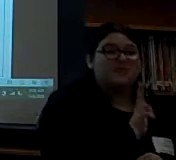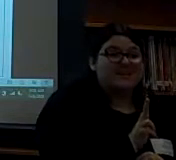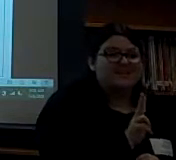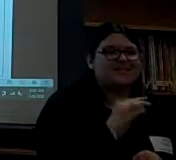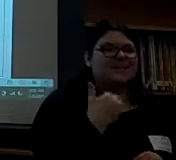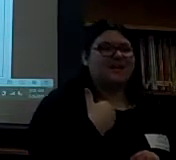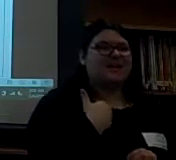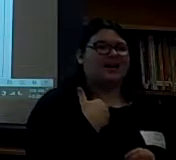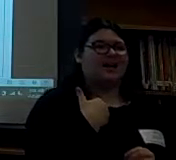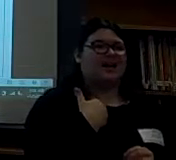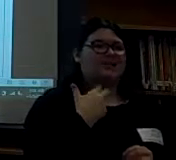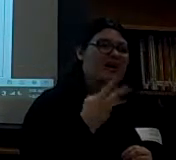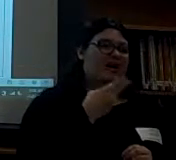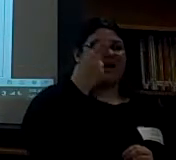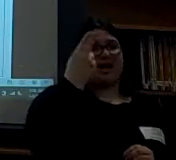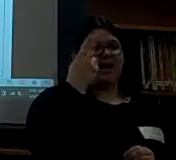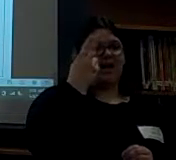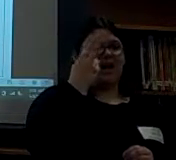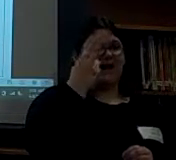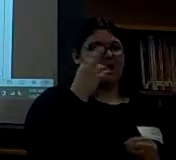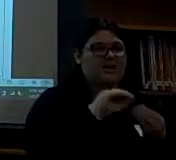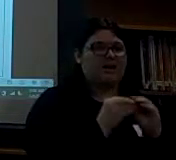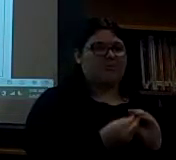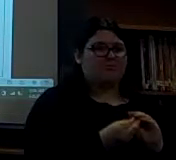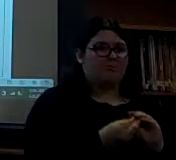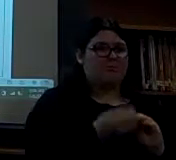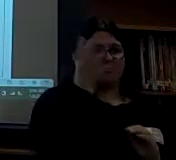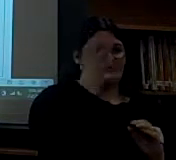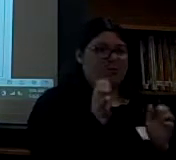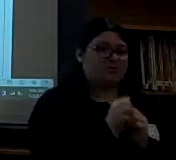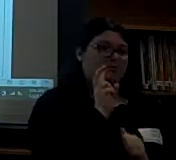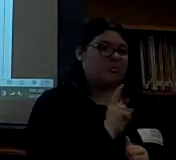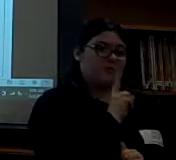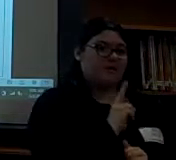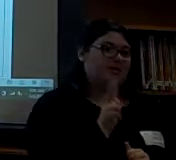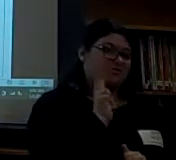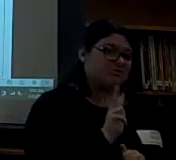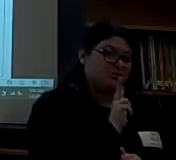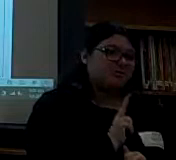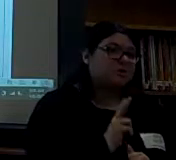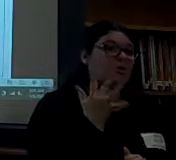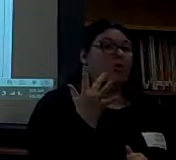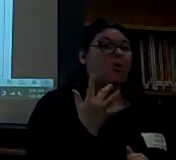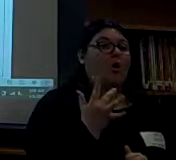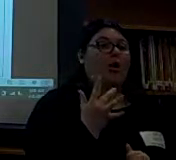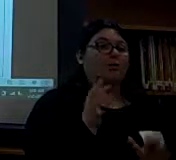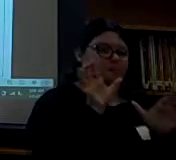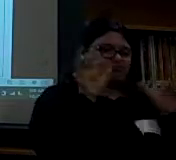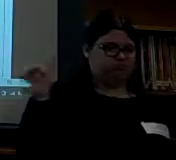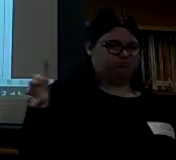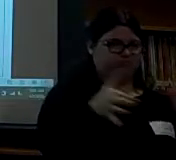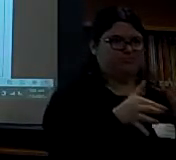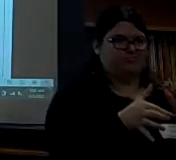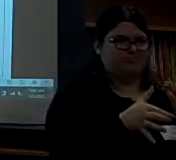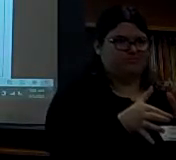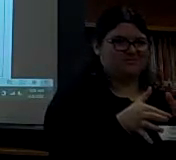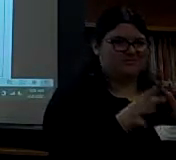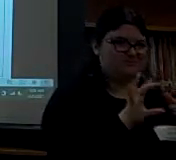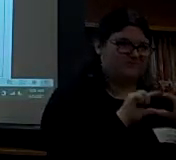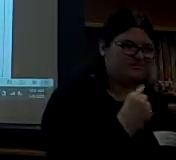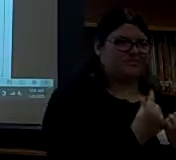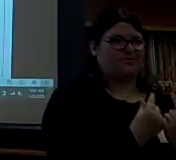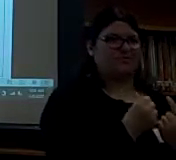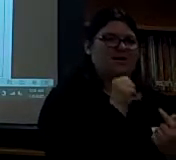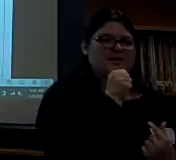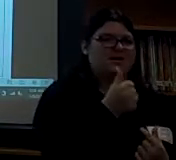have a disproportionately high number of parents of multiples in my practice. And that's because multiples tend to be lumped together, and they don't really have a